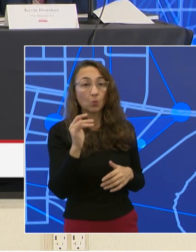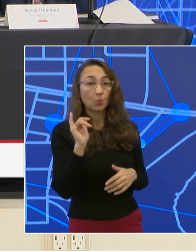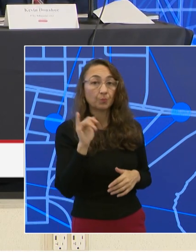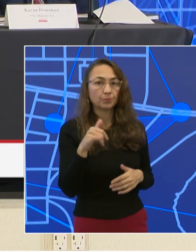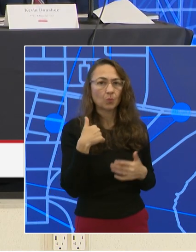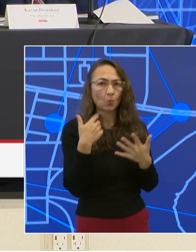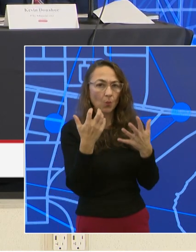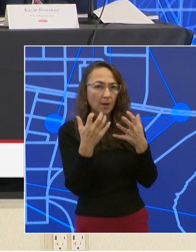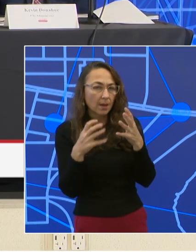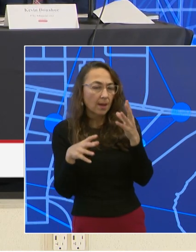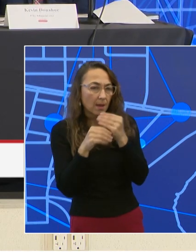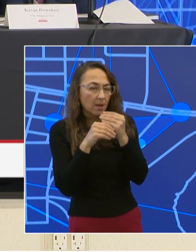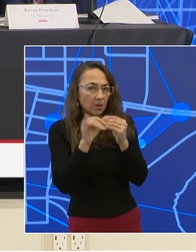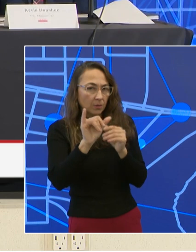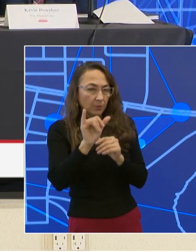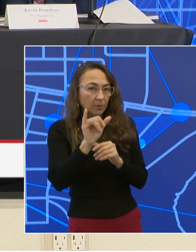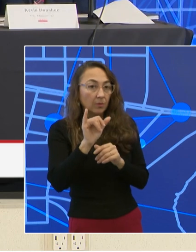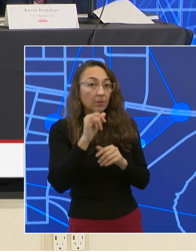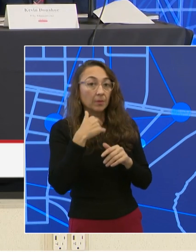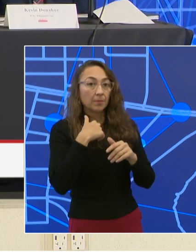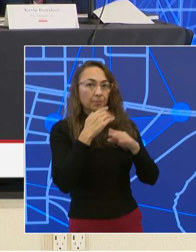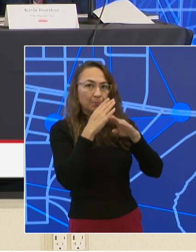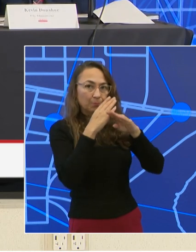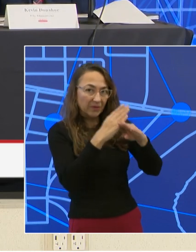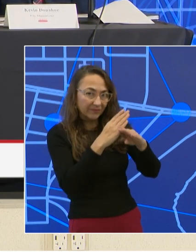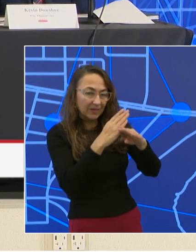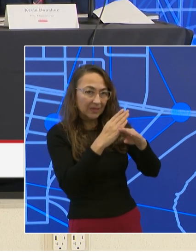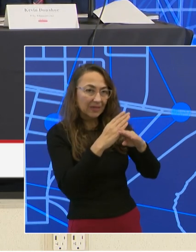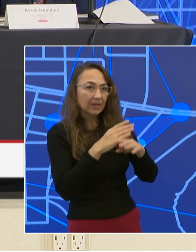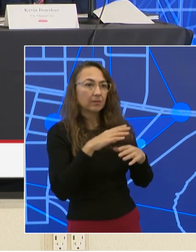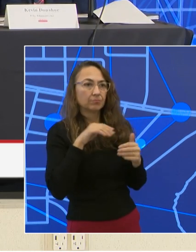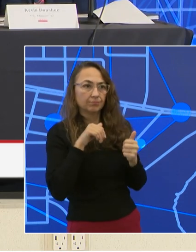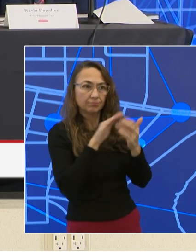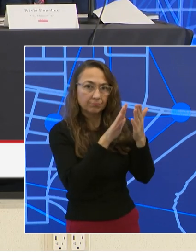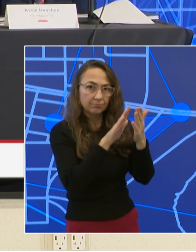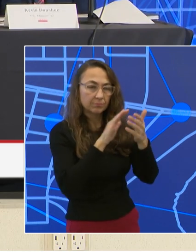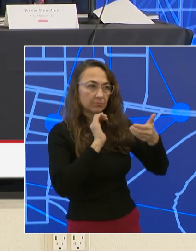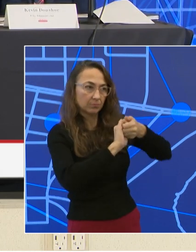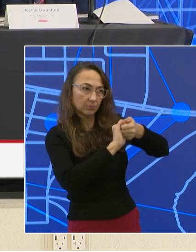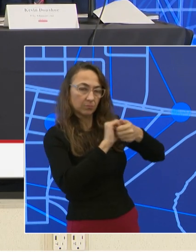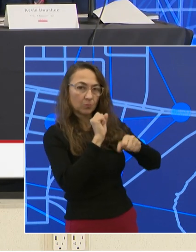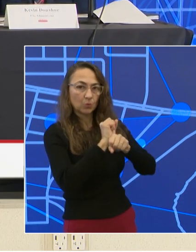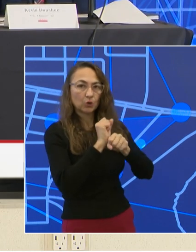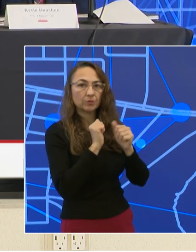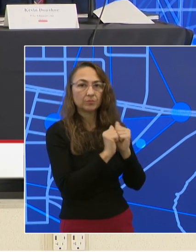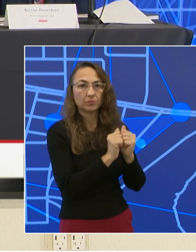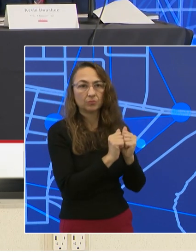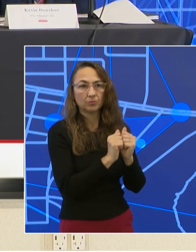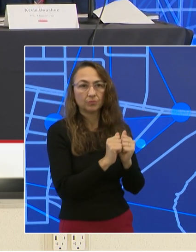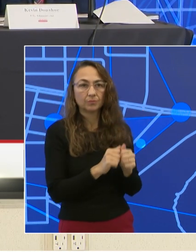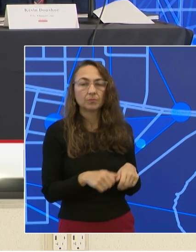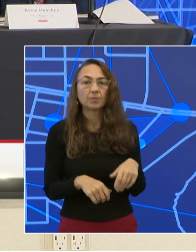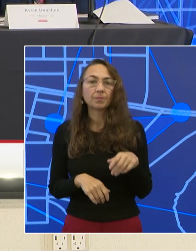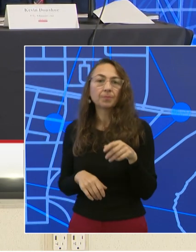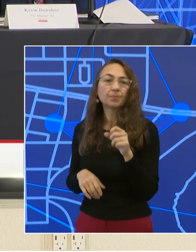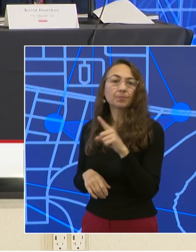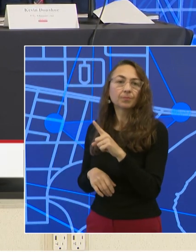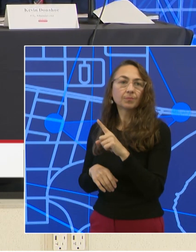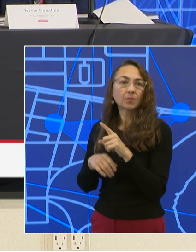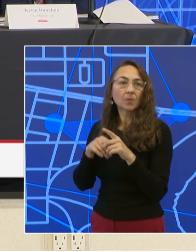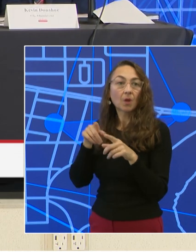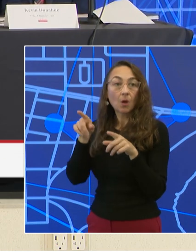on the prevention side that they're working hand in hand together. Great, thank you. For the mayor, also for the immigrant